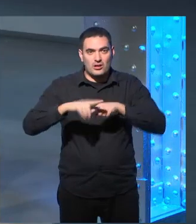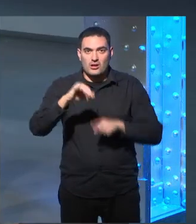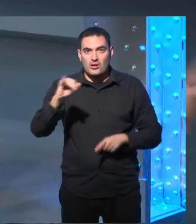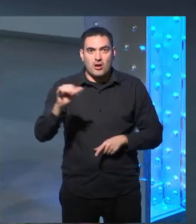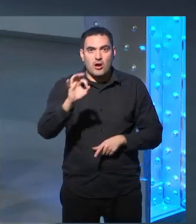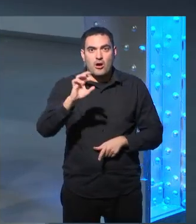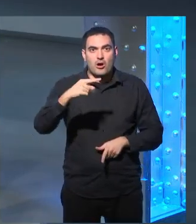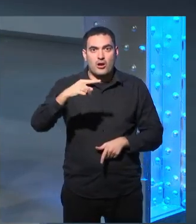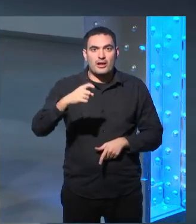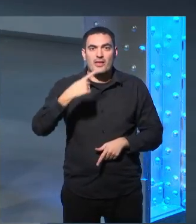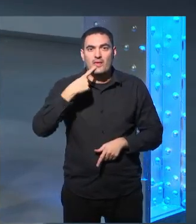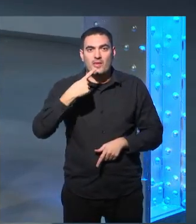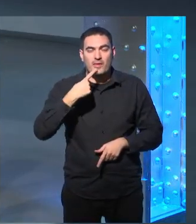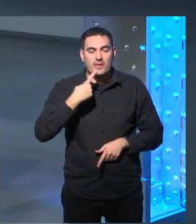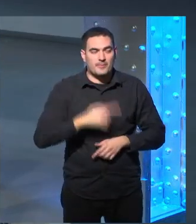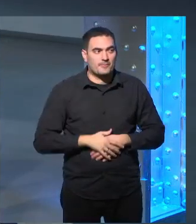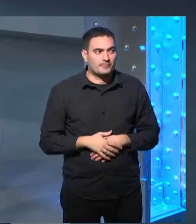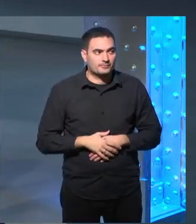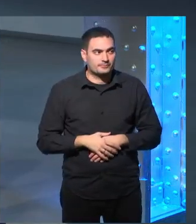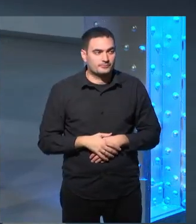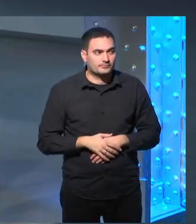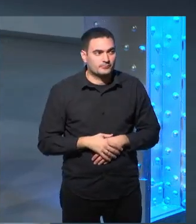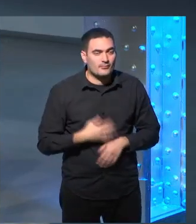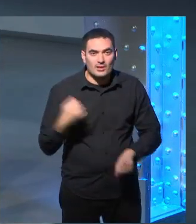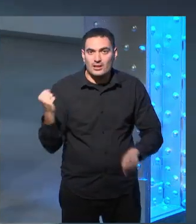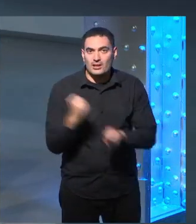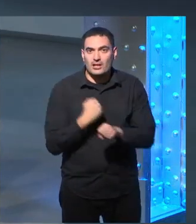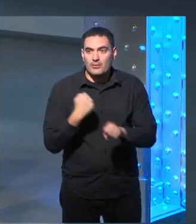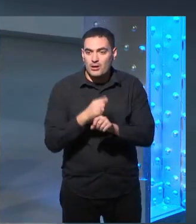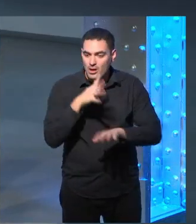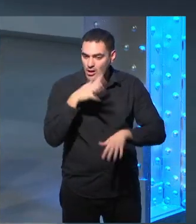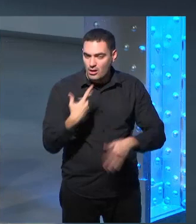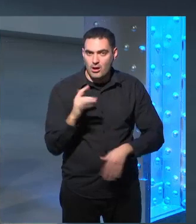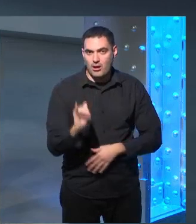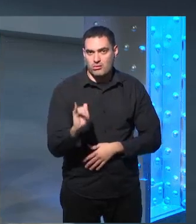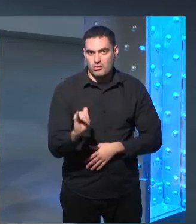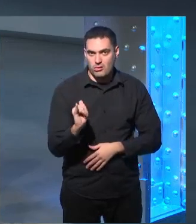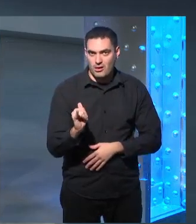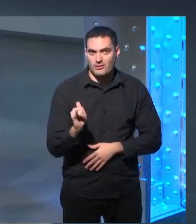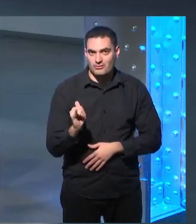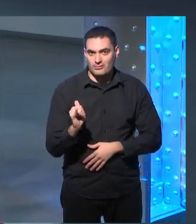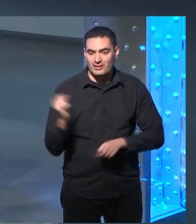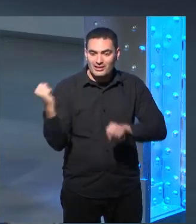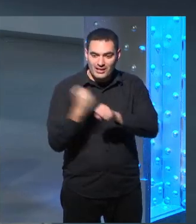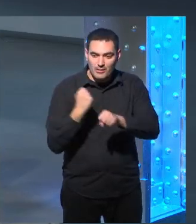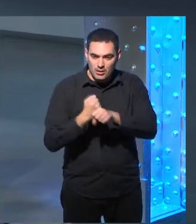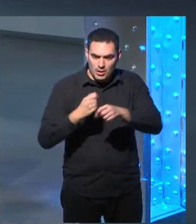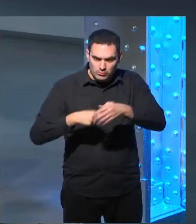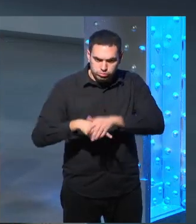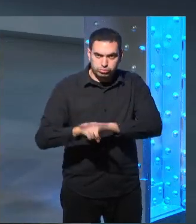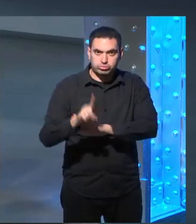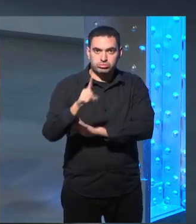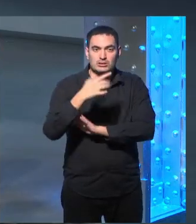jobs, and Jorge said something that I wanted to talk about, and there are jobs that exist nowadays that will